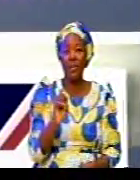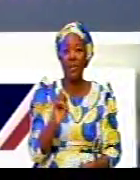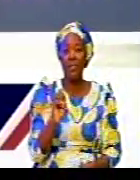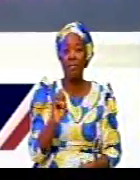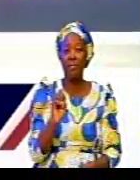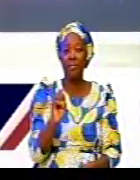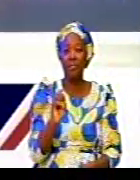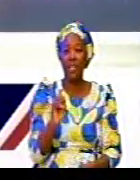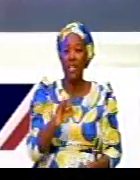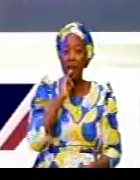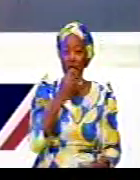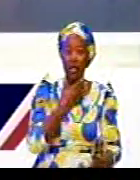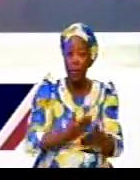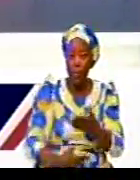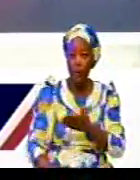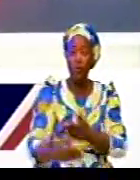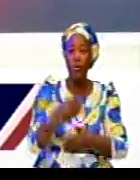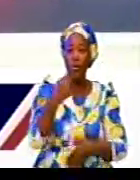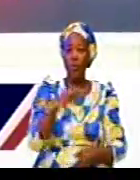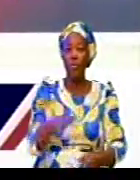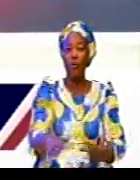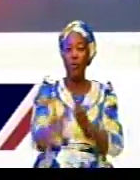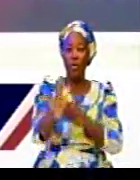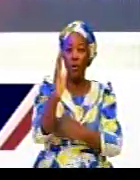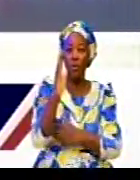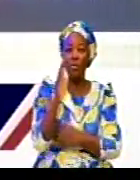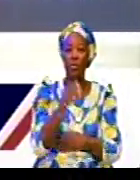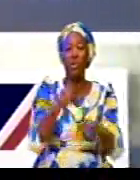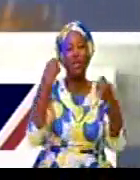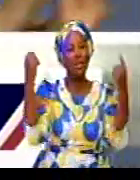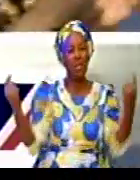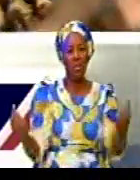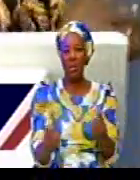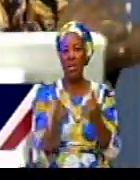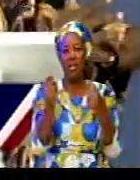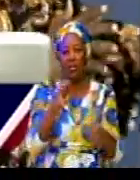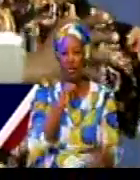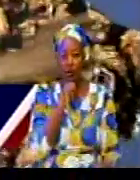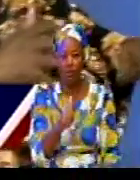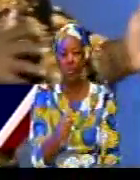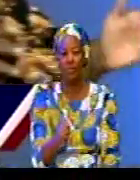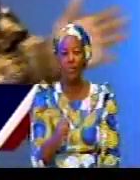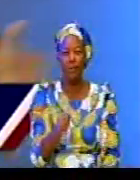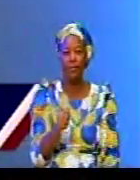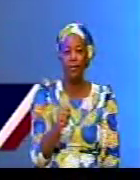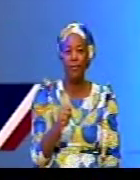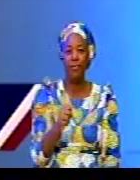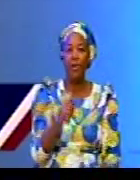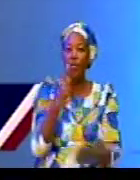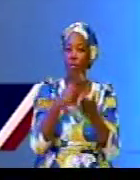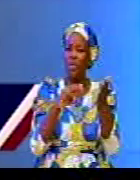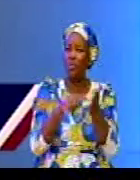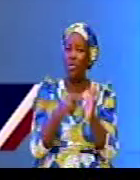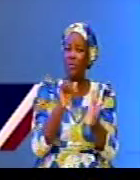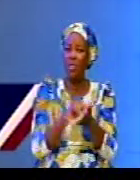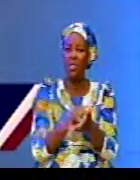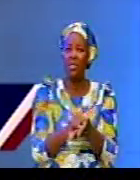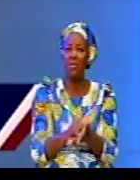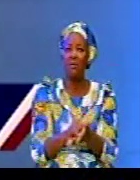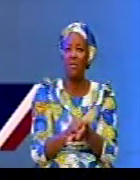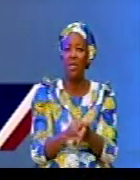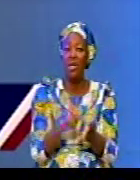that whatsoever, whosoever is born of God,